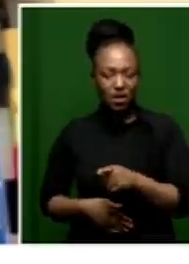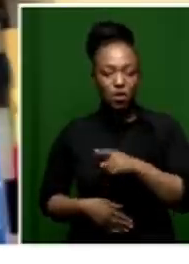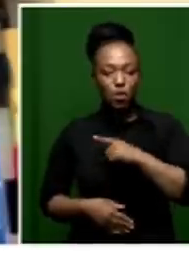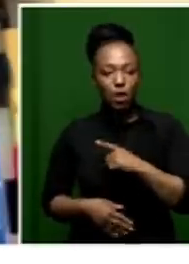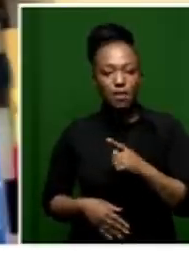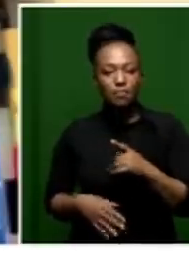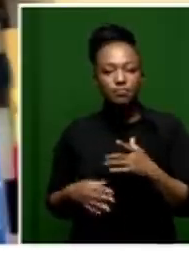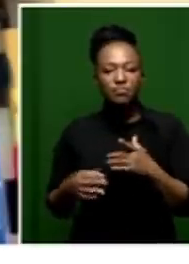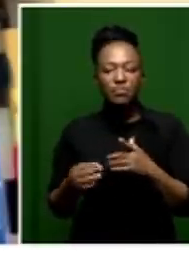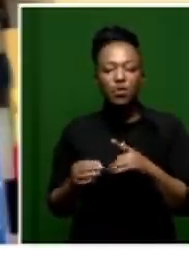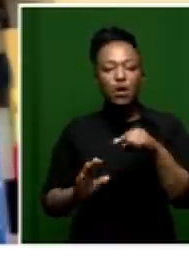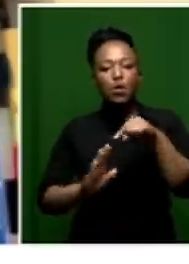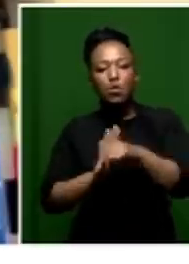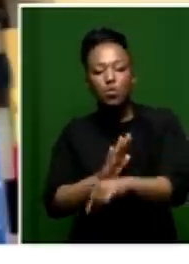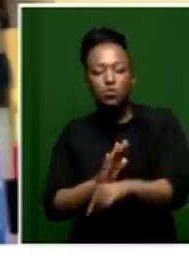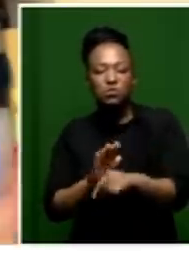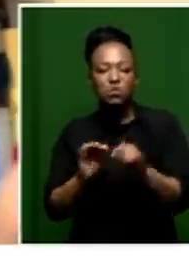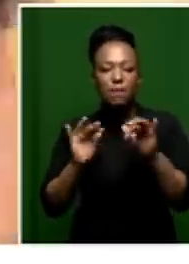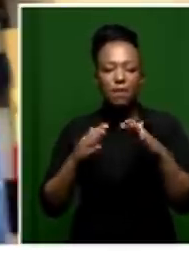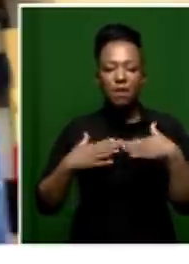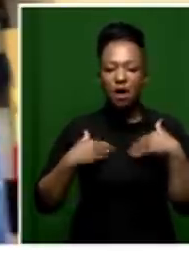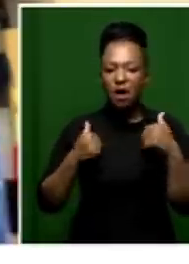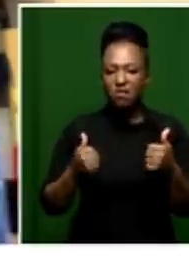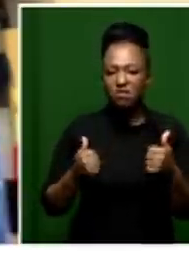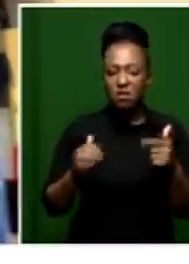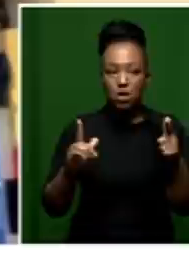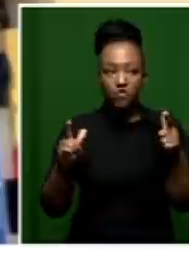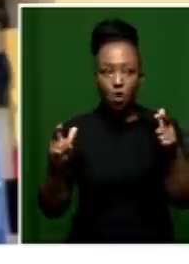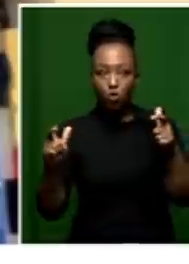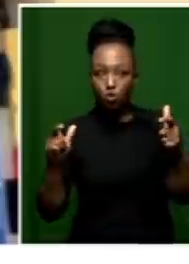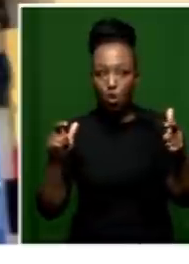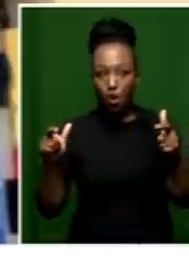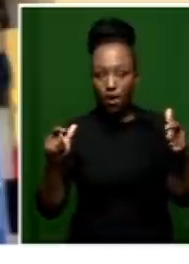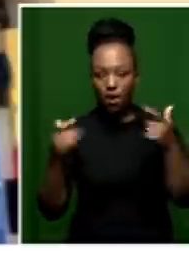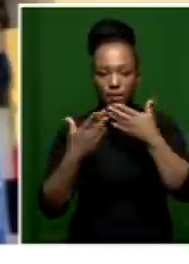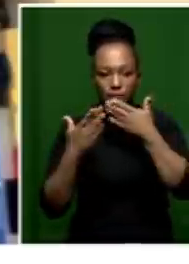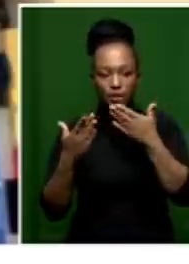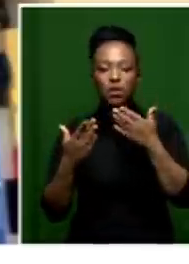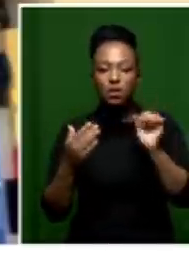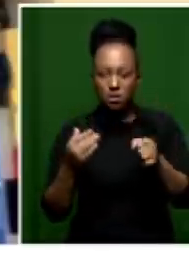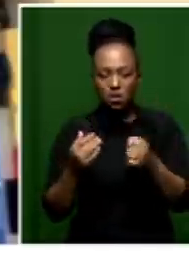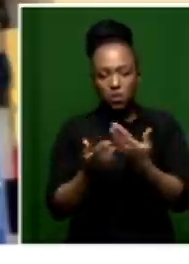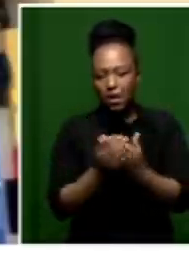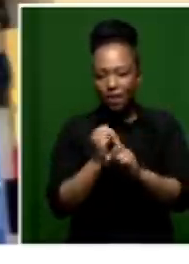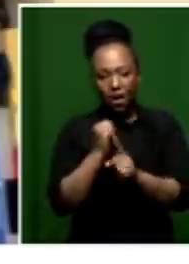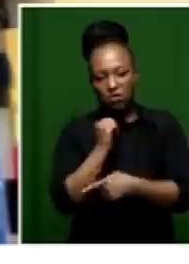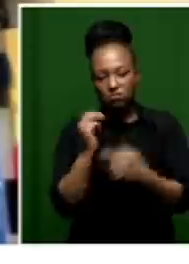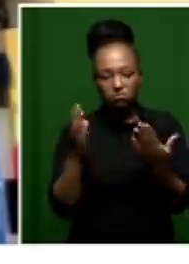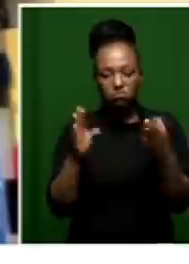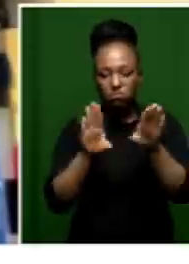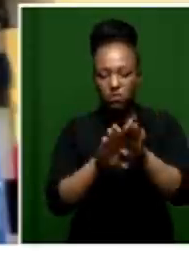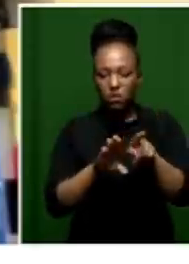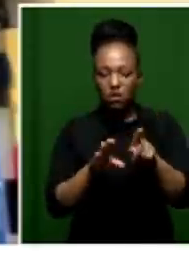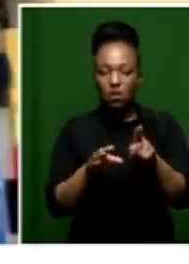lose every single public health to control the virus, yeah. And then that's only the last resort, and lockdowns also